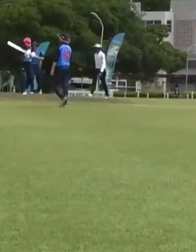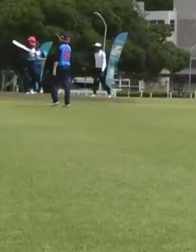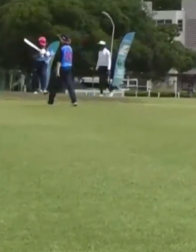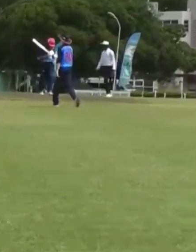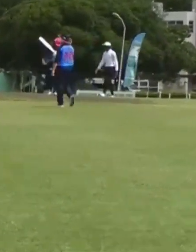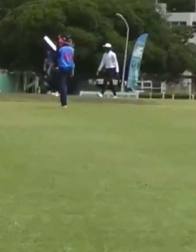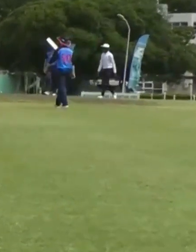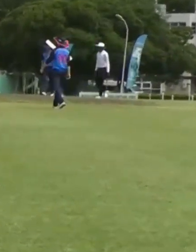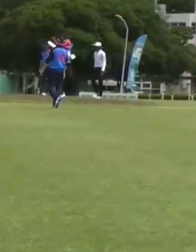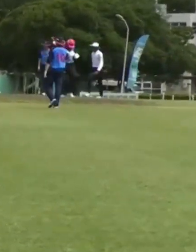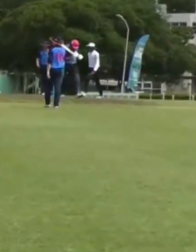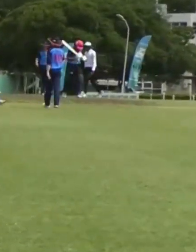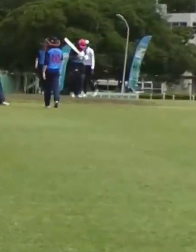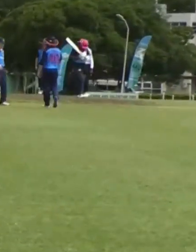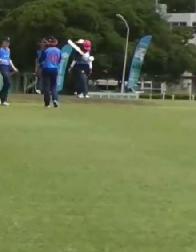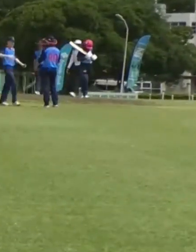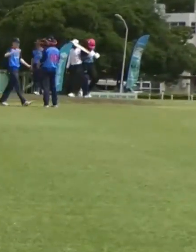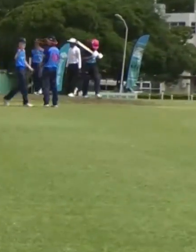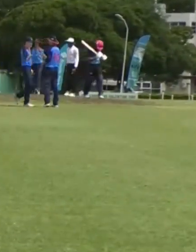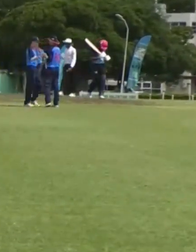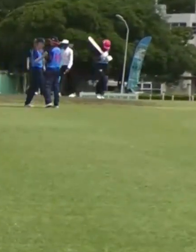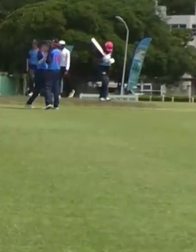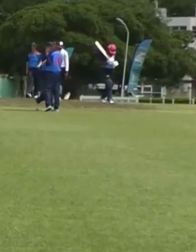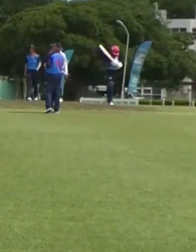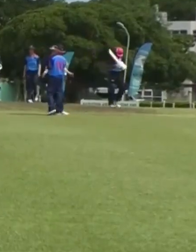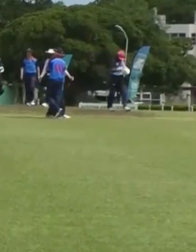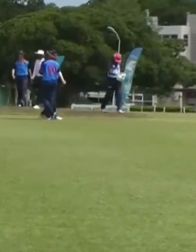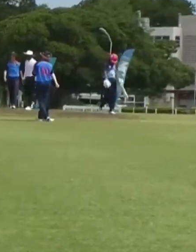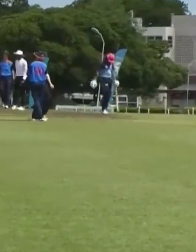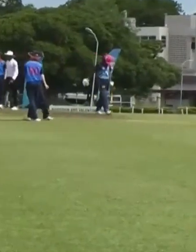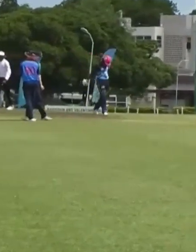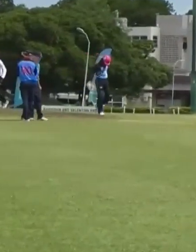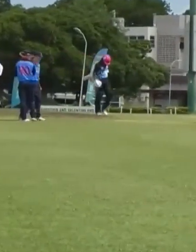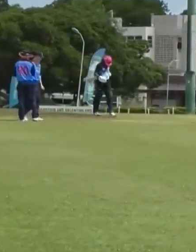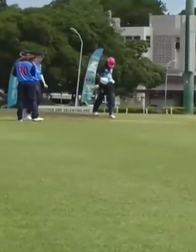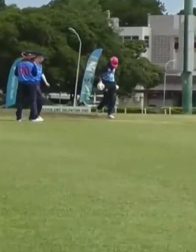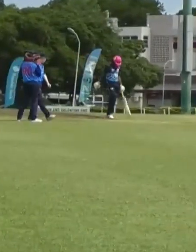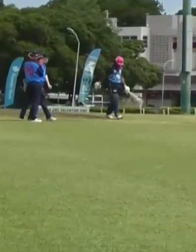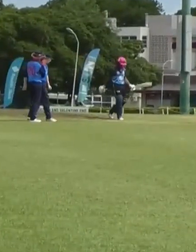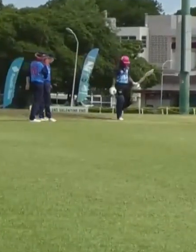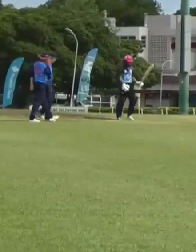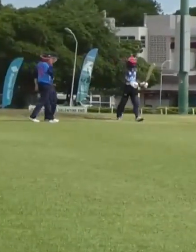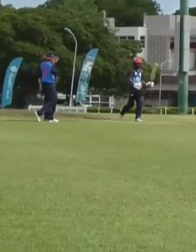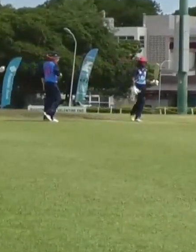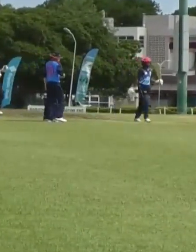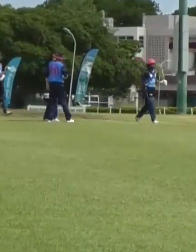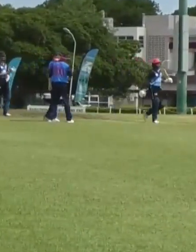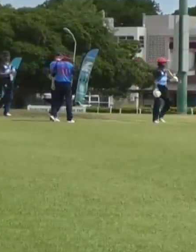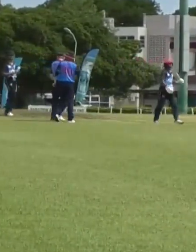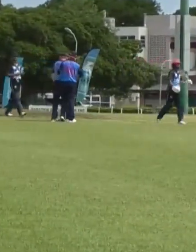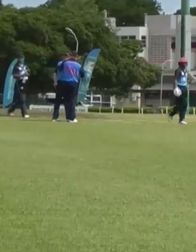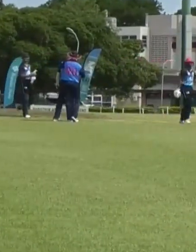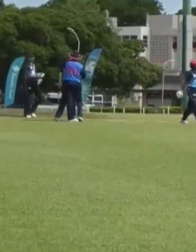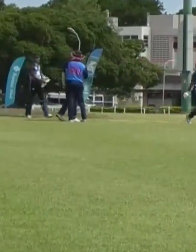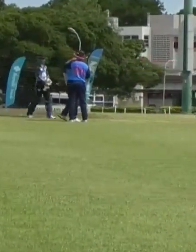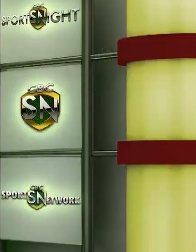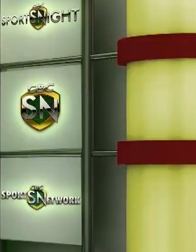the New York Tri-State A. They have been dismissed in 29.1 overs.